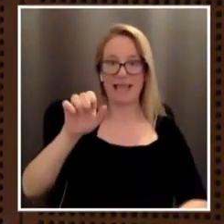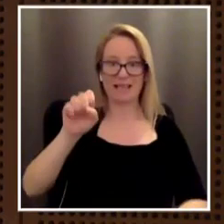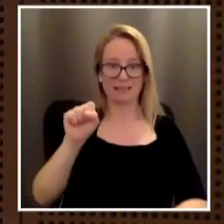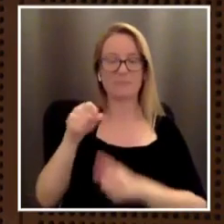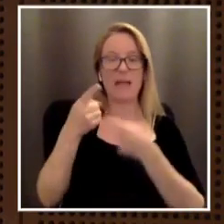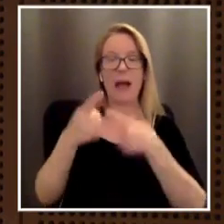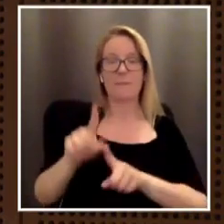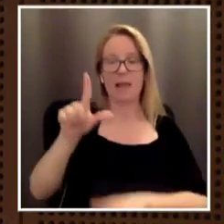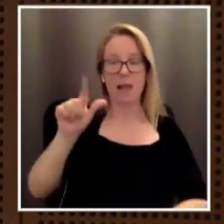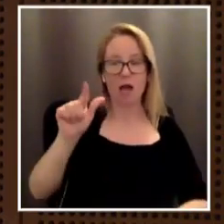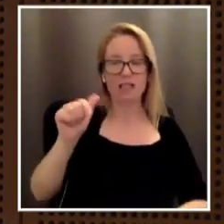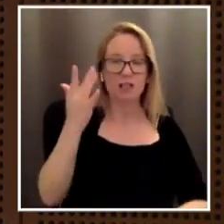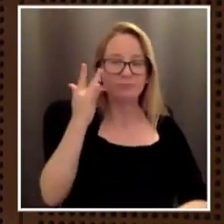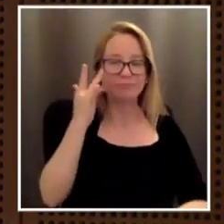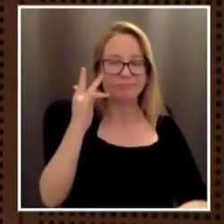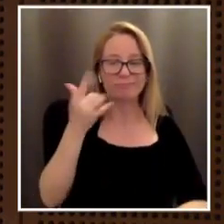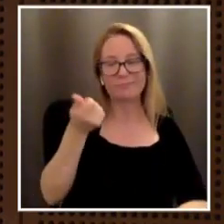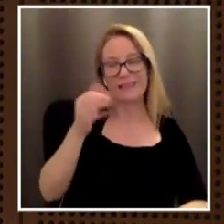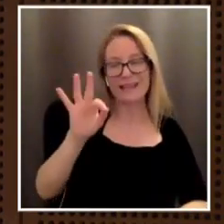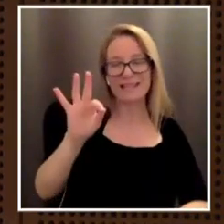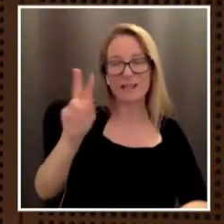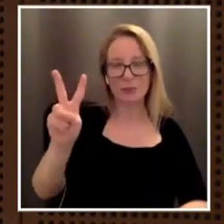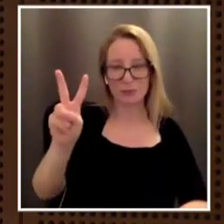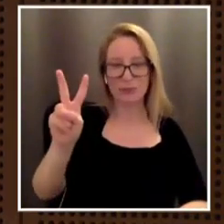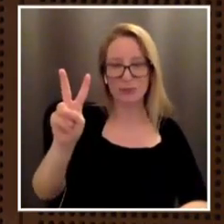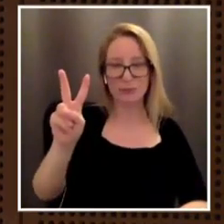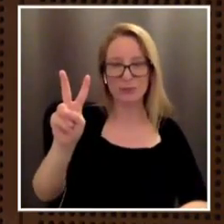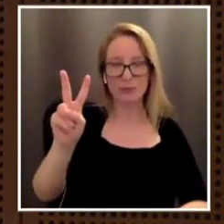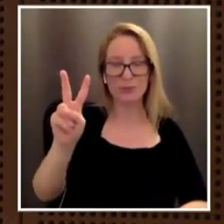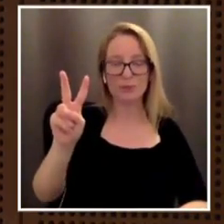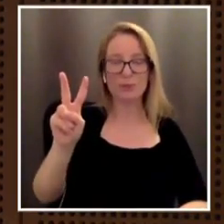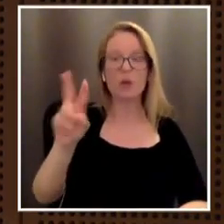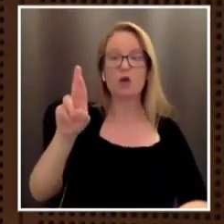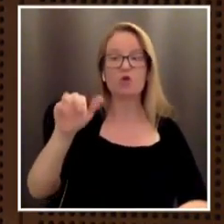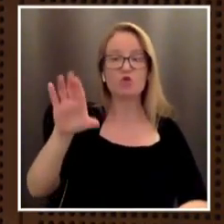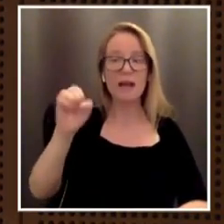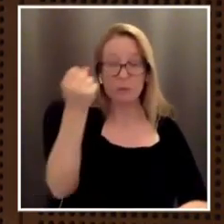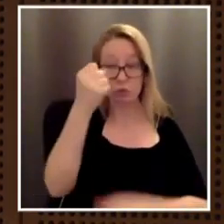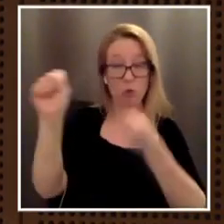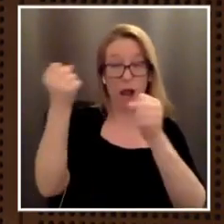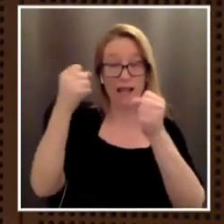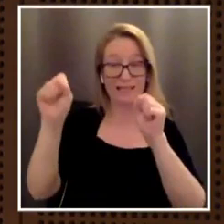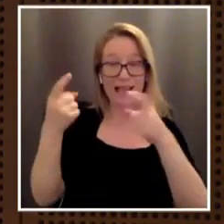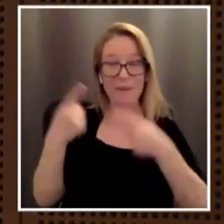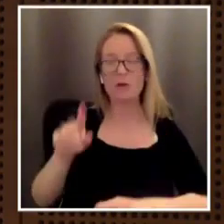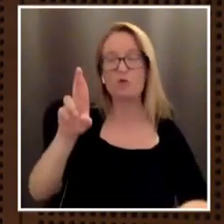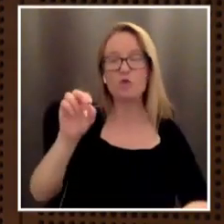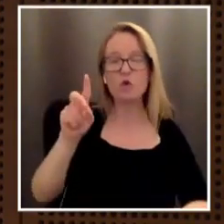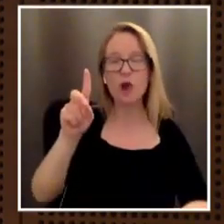Los Angeles in 1992 after the race riots, the